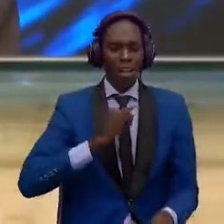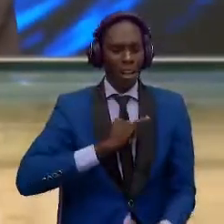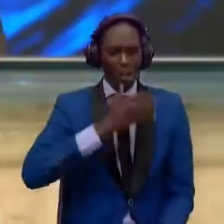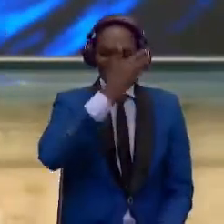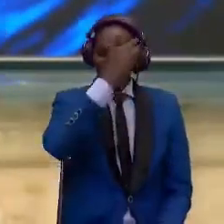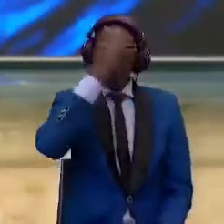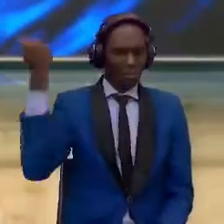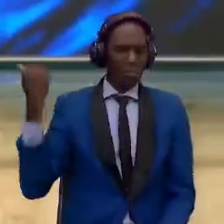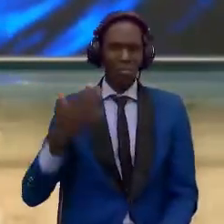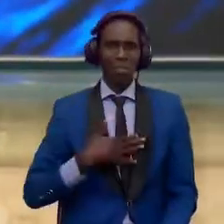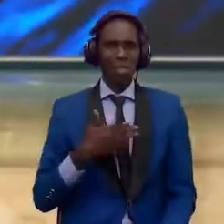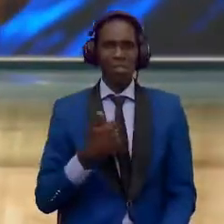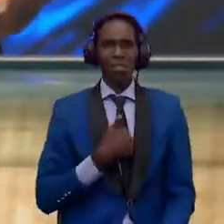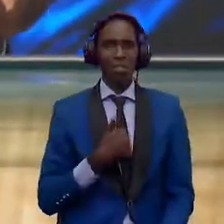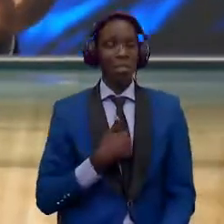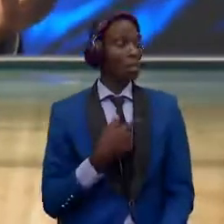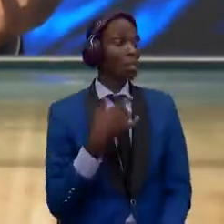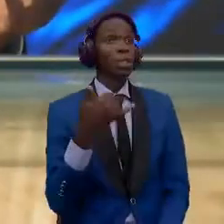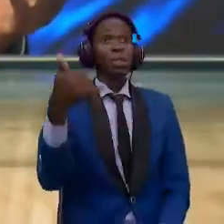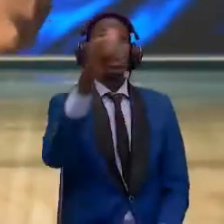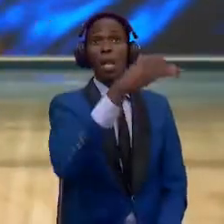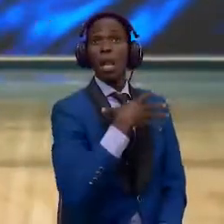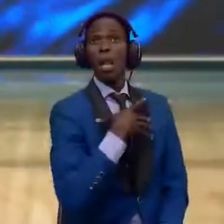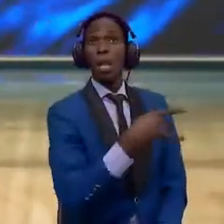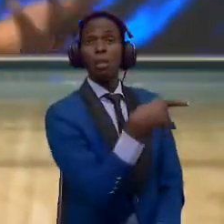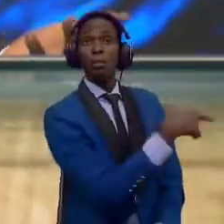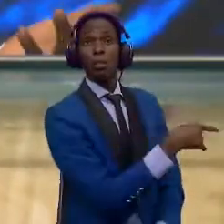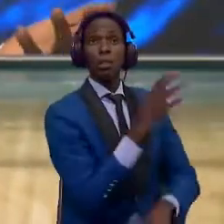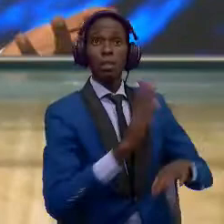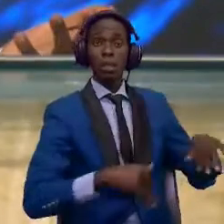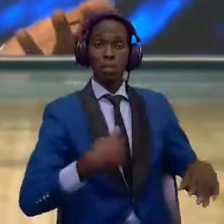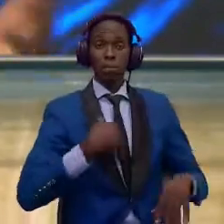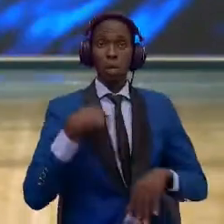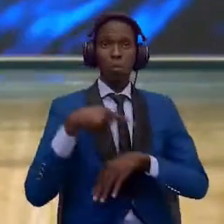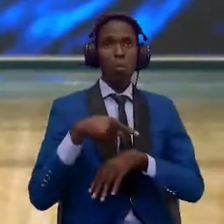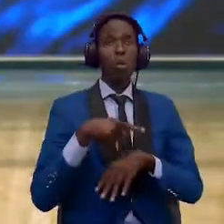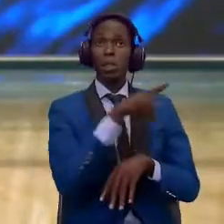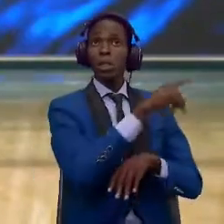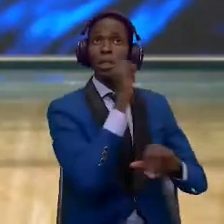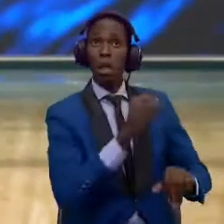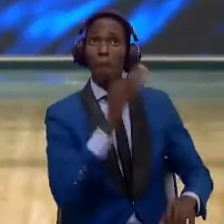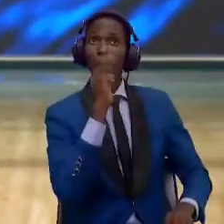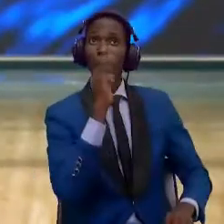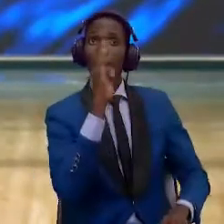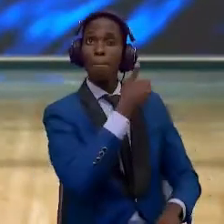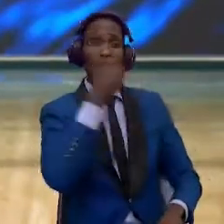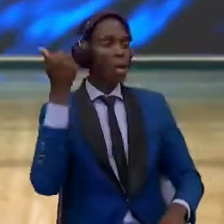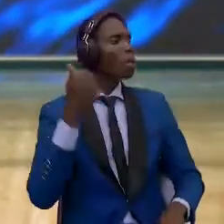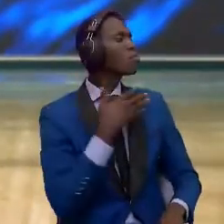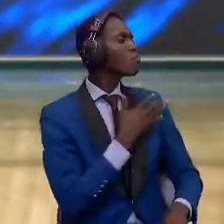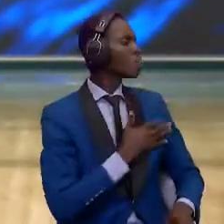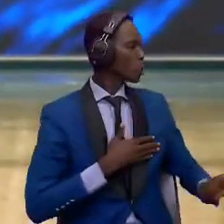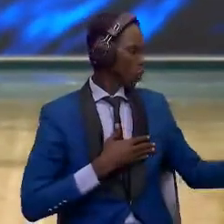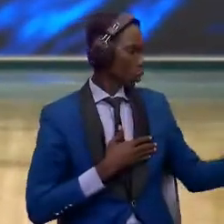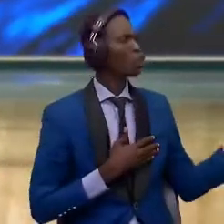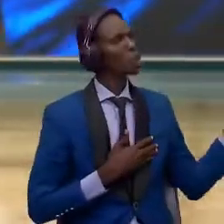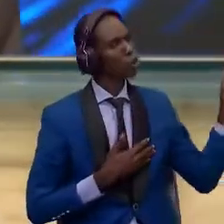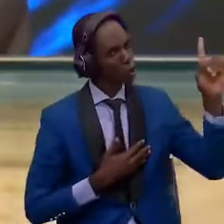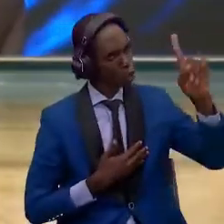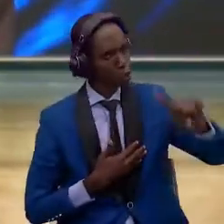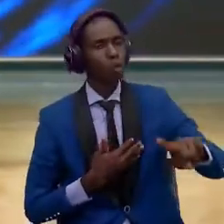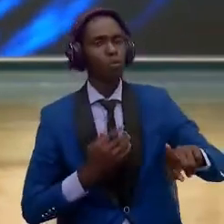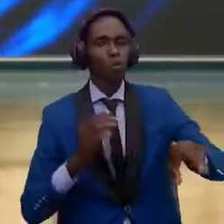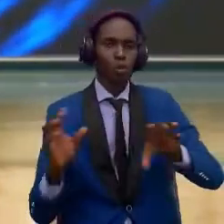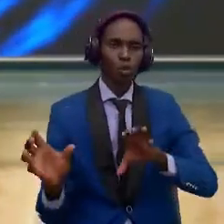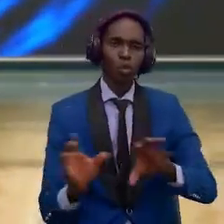and Apollos. They rate him better than I am. And they say he can do it better. Apollos, please come and do